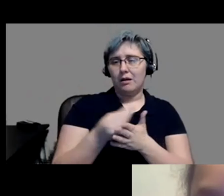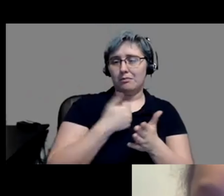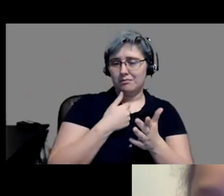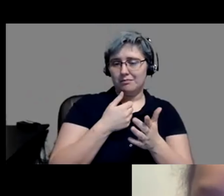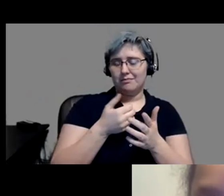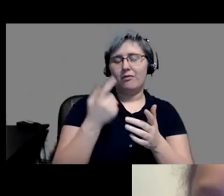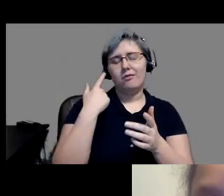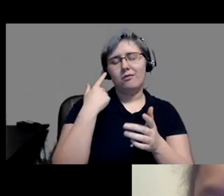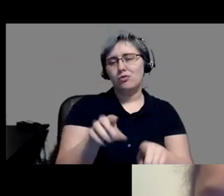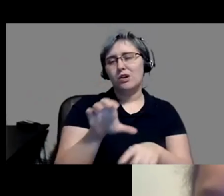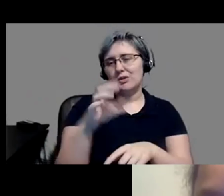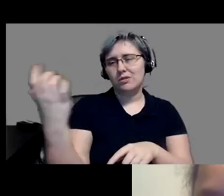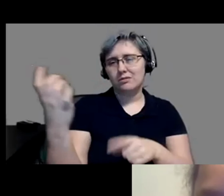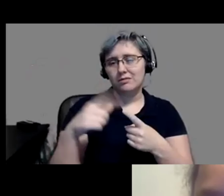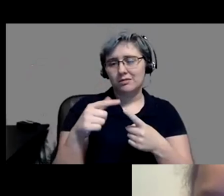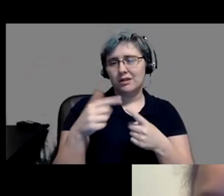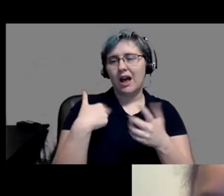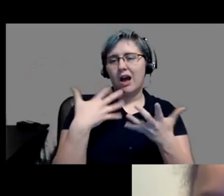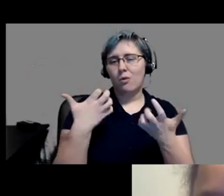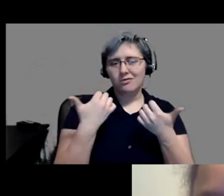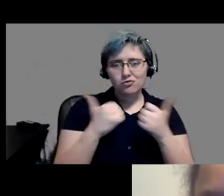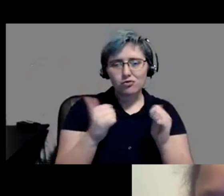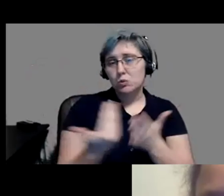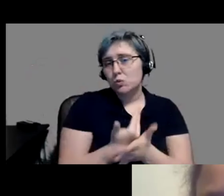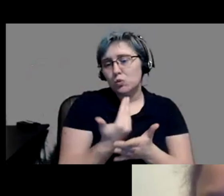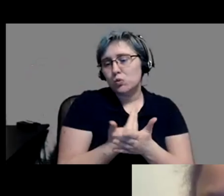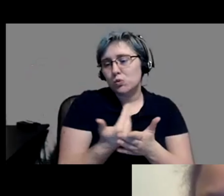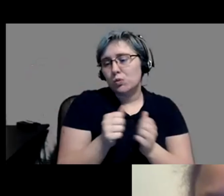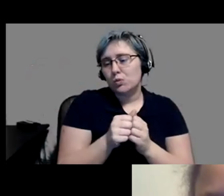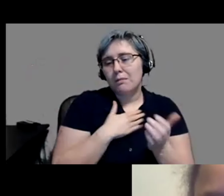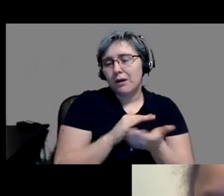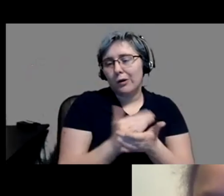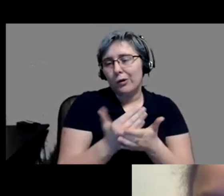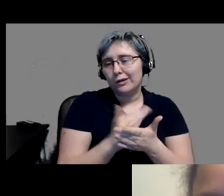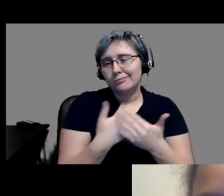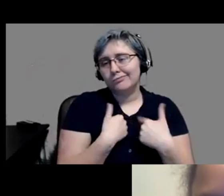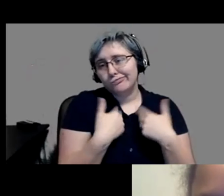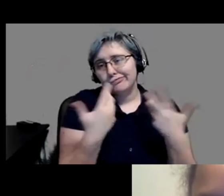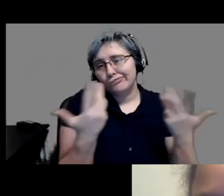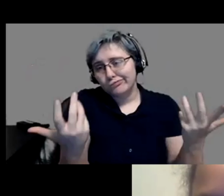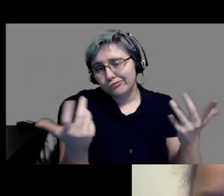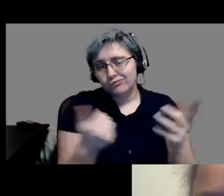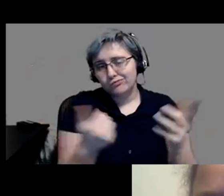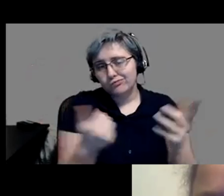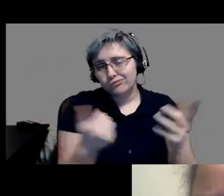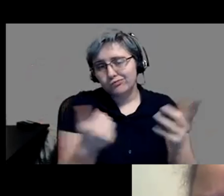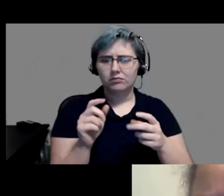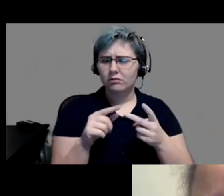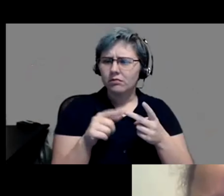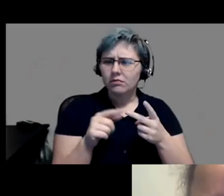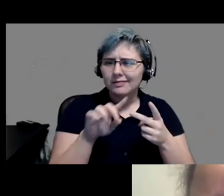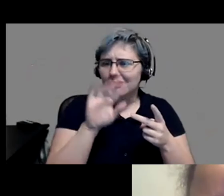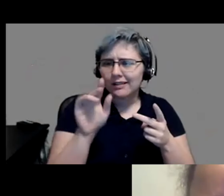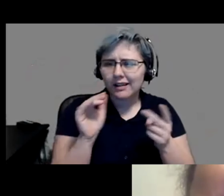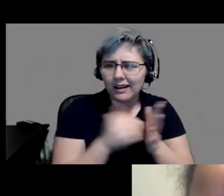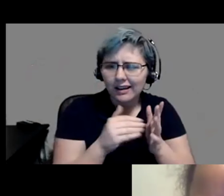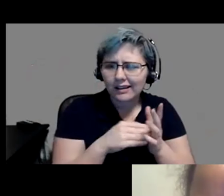Christmas time because I wanted to try something new in my cooking. And what was your other